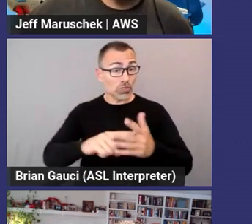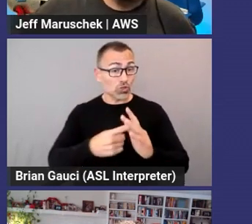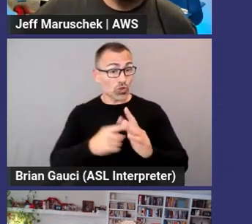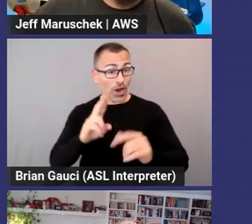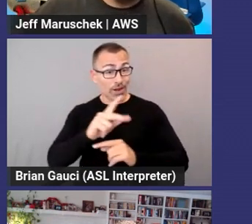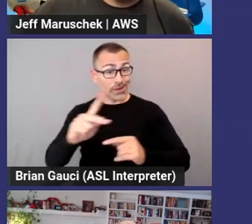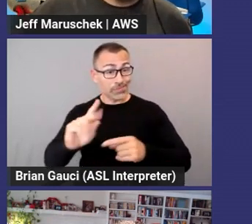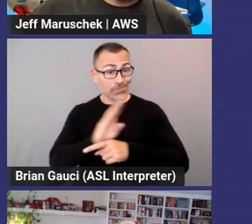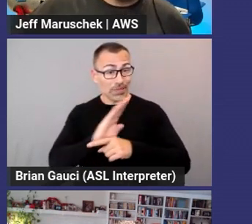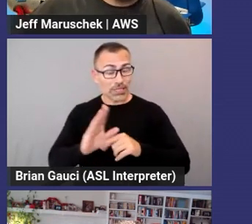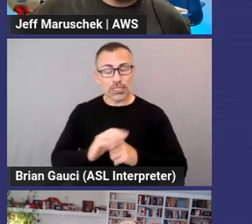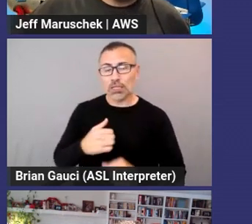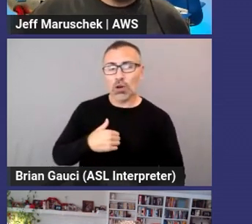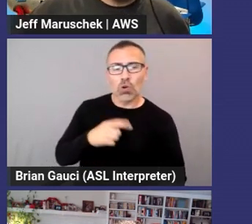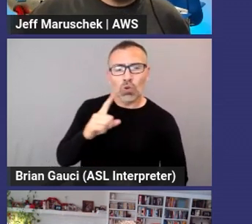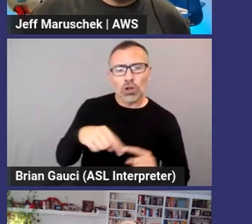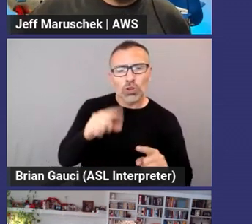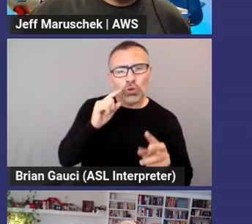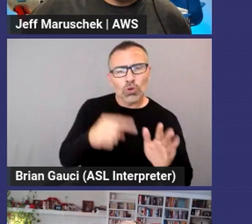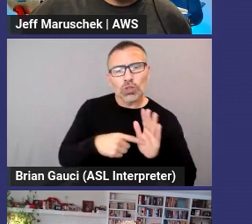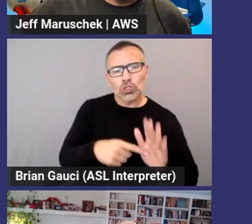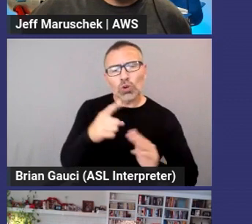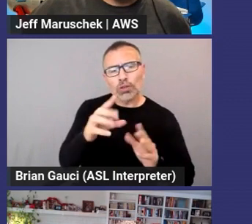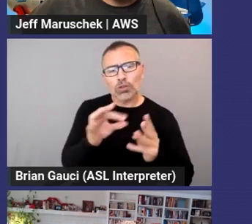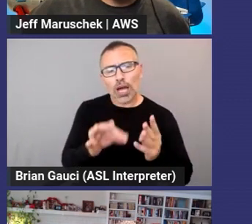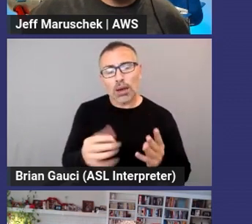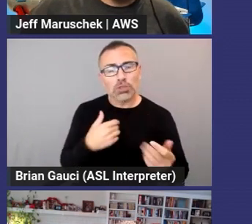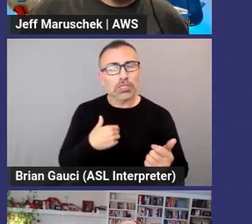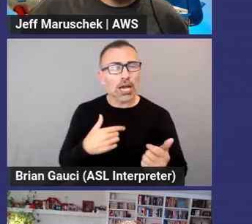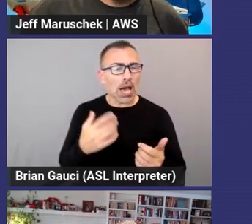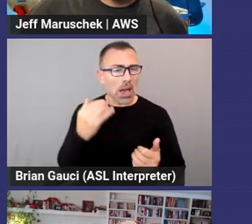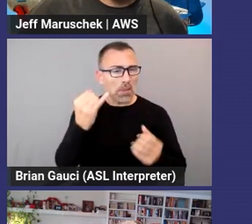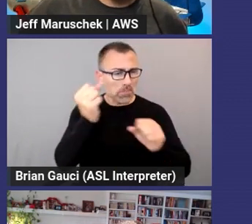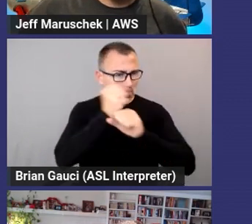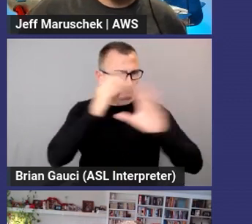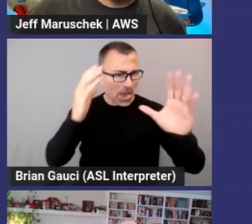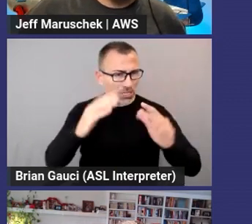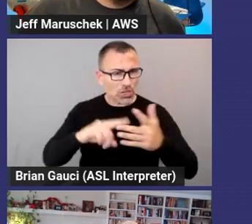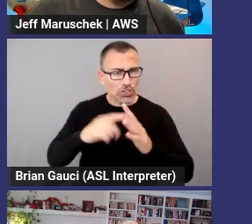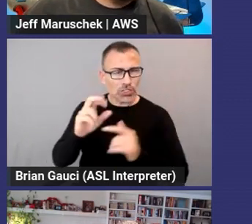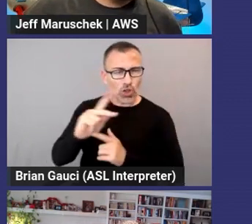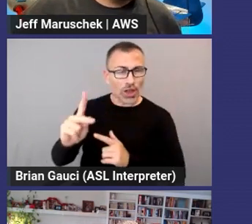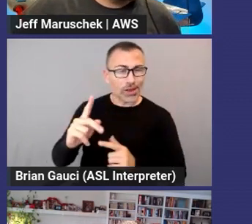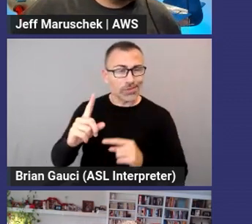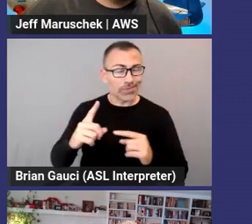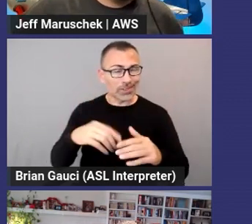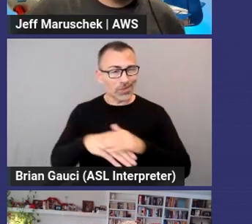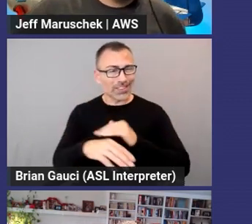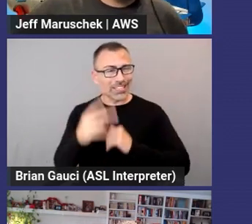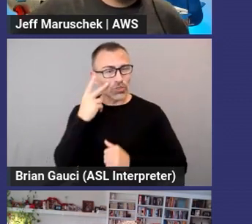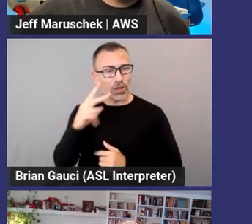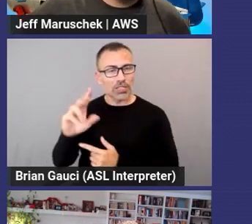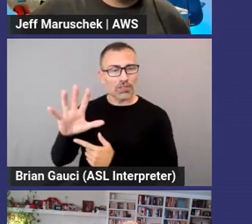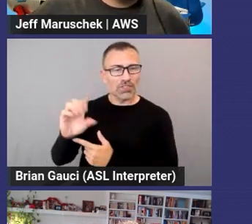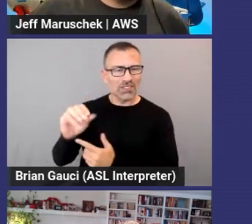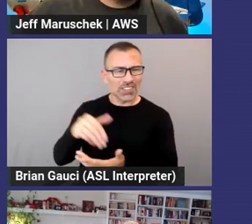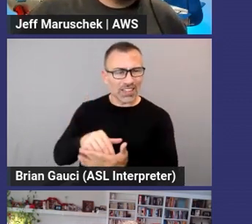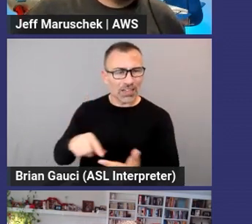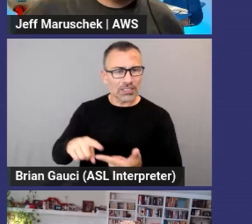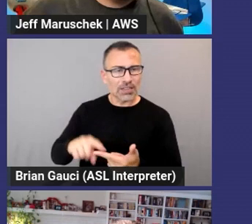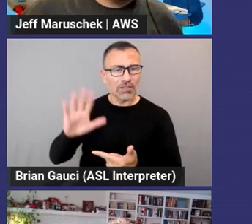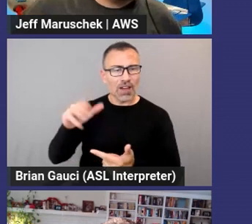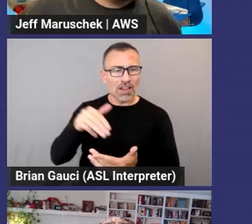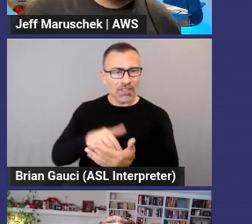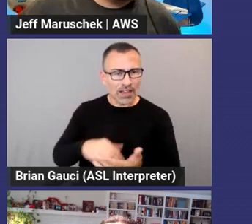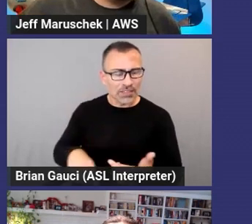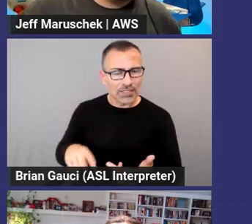I would imagine a startup who's probably going in here and they saw that okay, there's 50,000, 5,000,